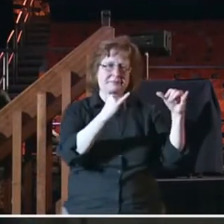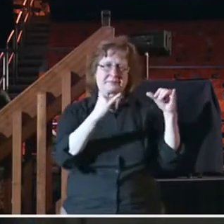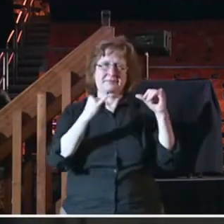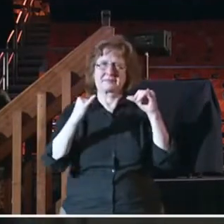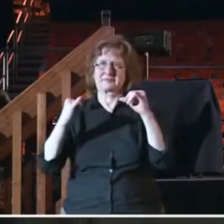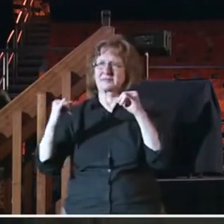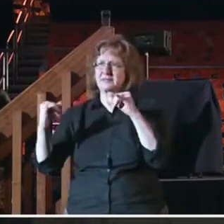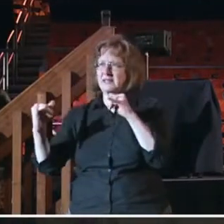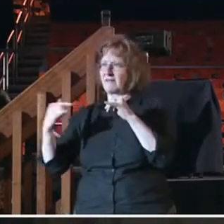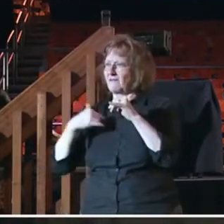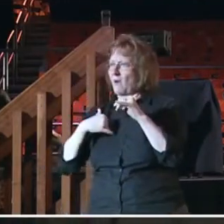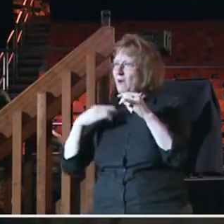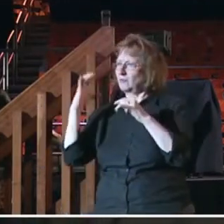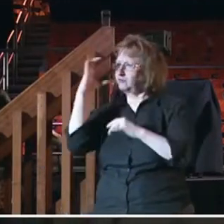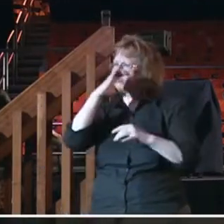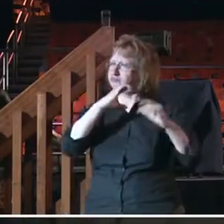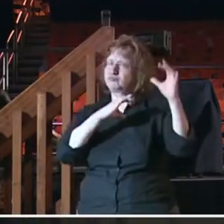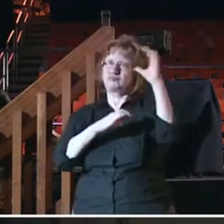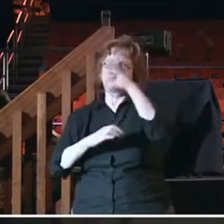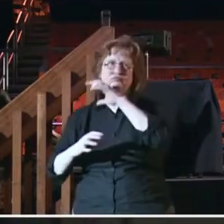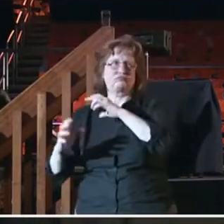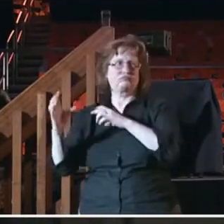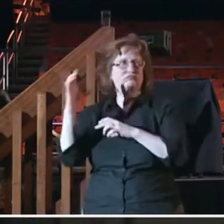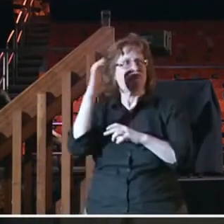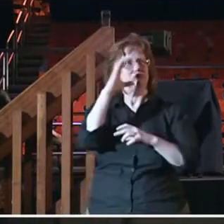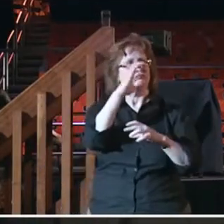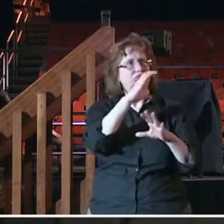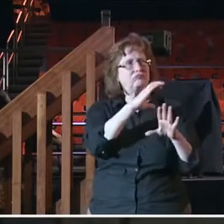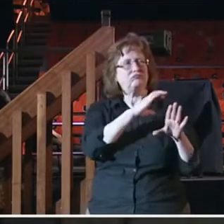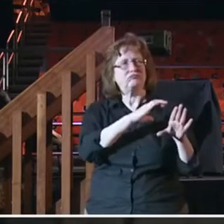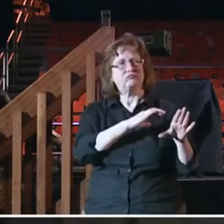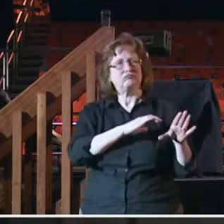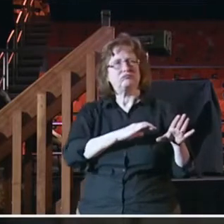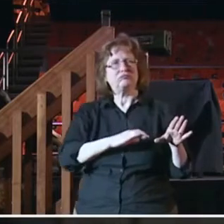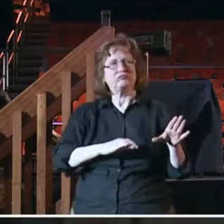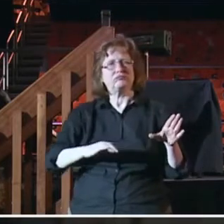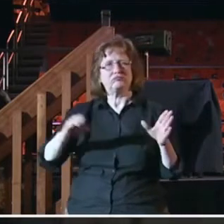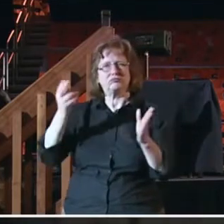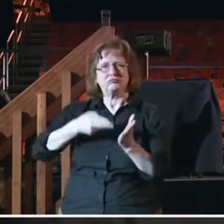I'm searching for honesty.